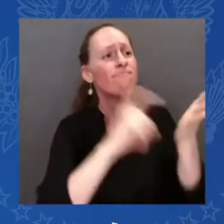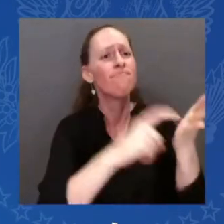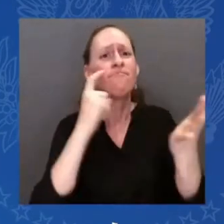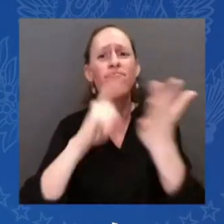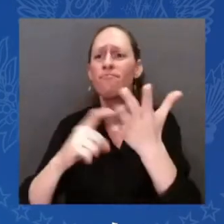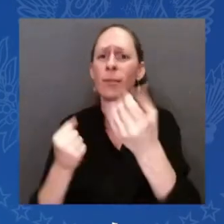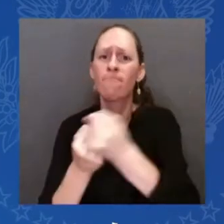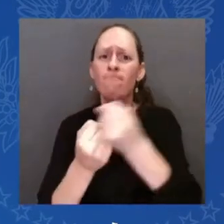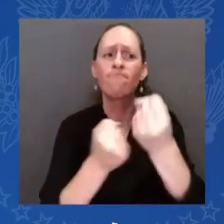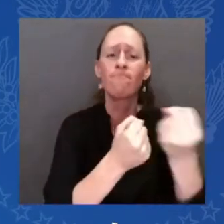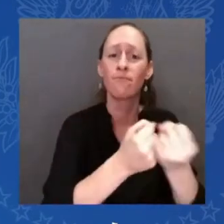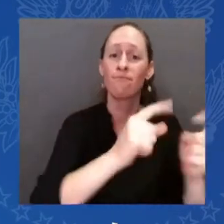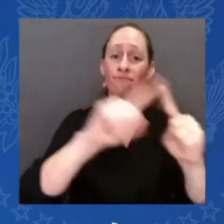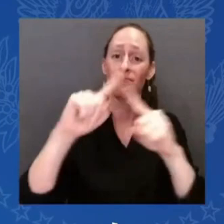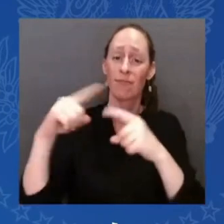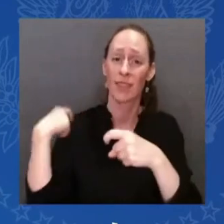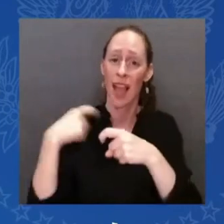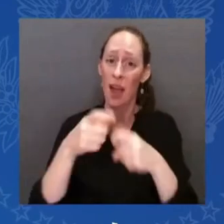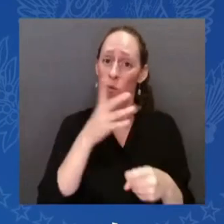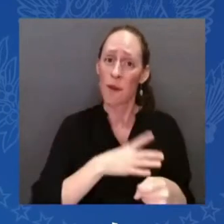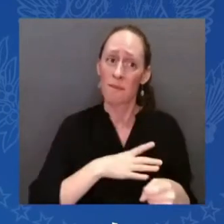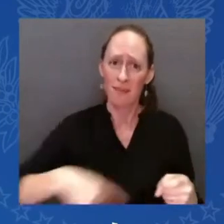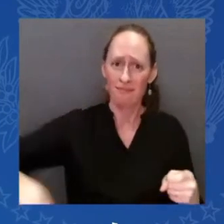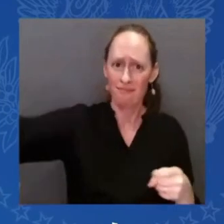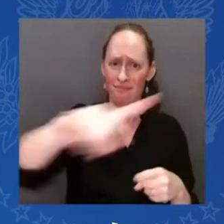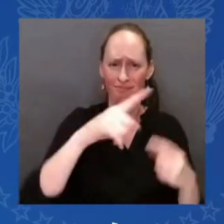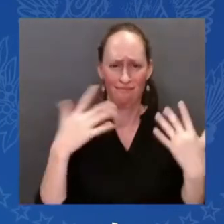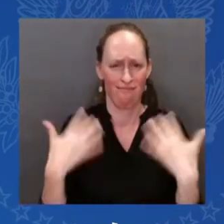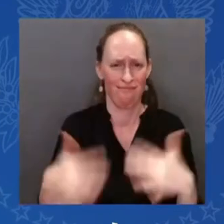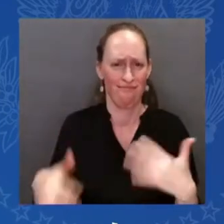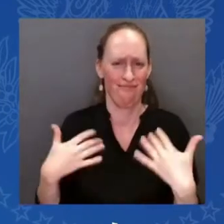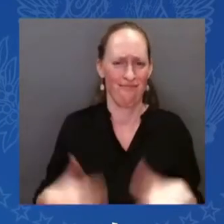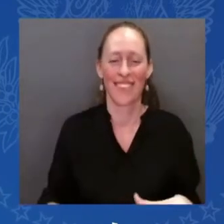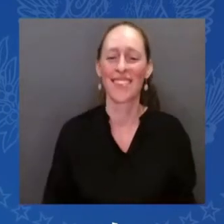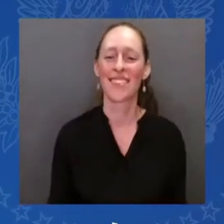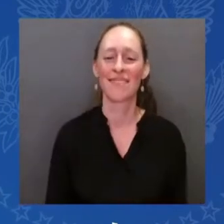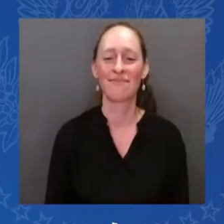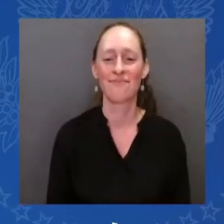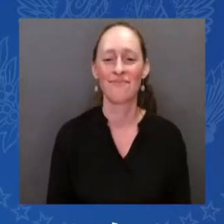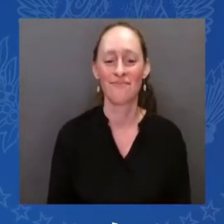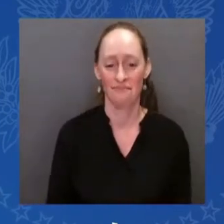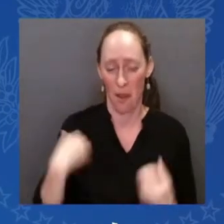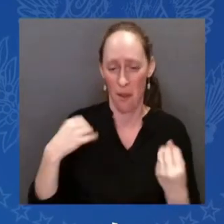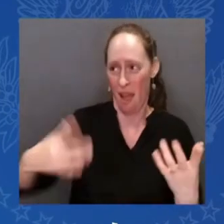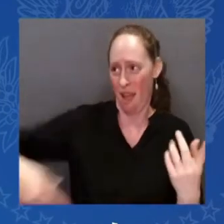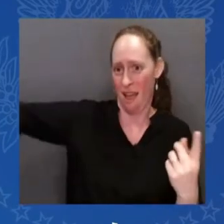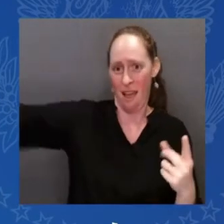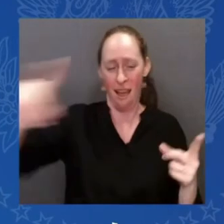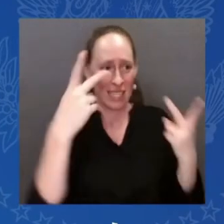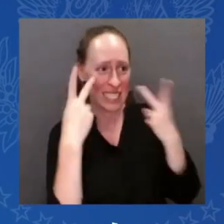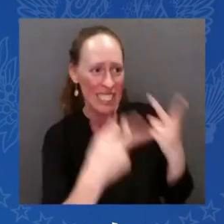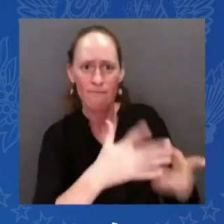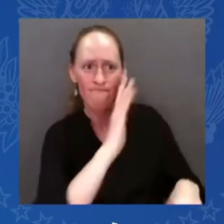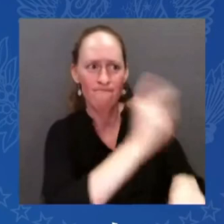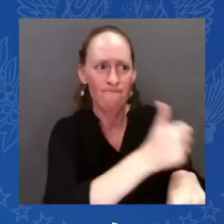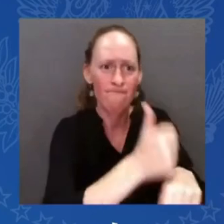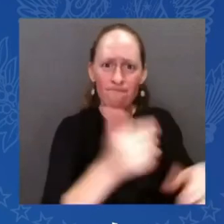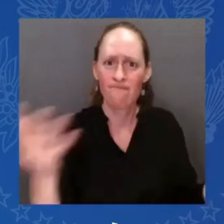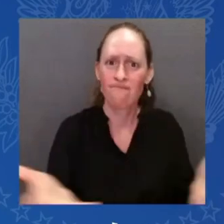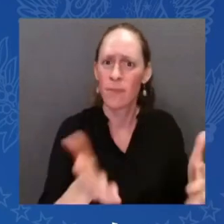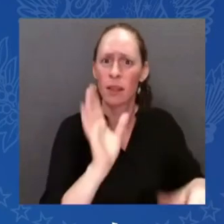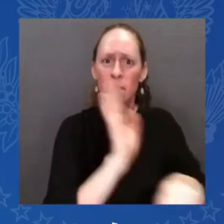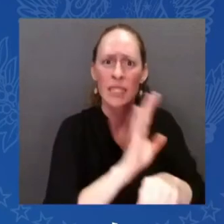who want to follow in your footsteps, starting businesses and shaping politics and changing our world.